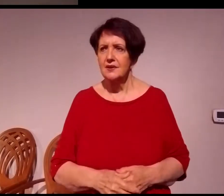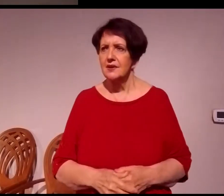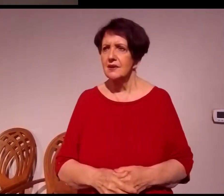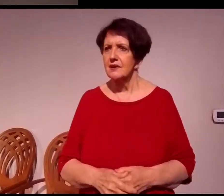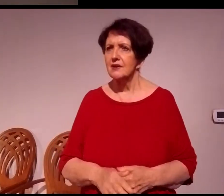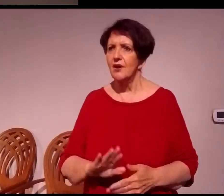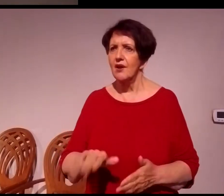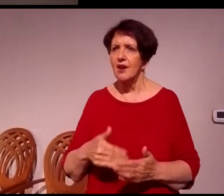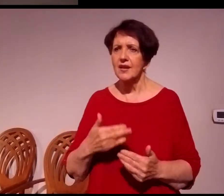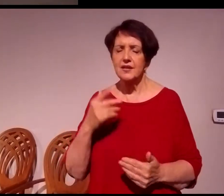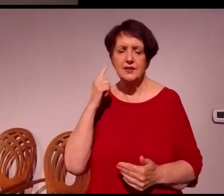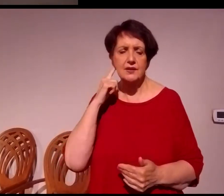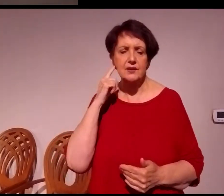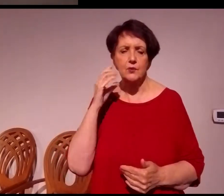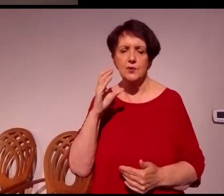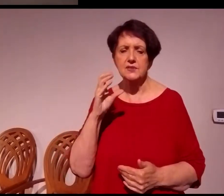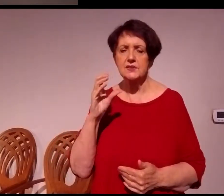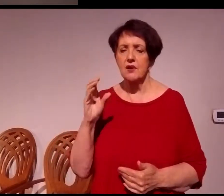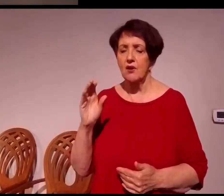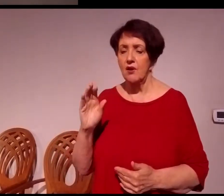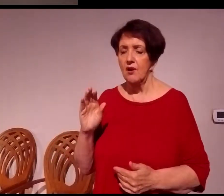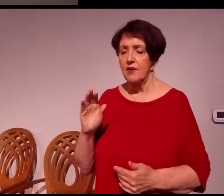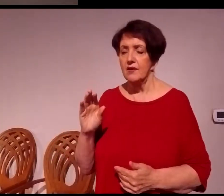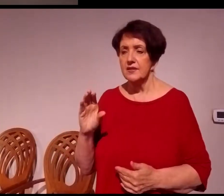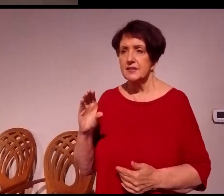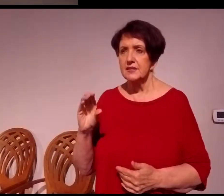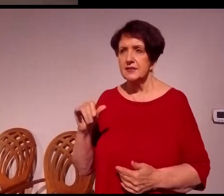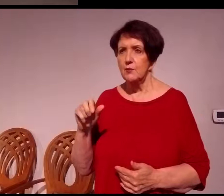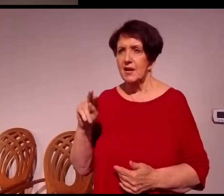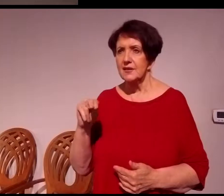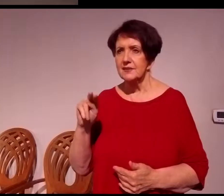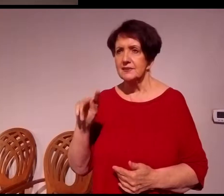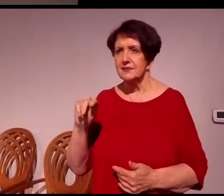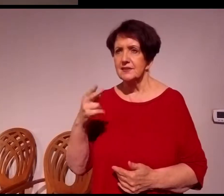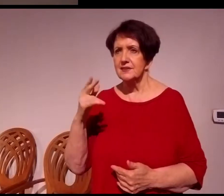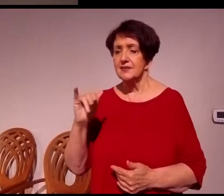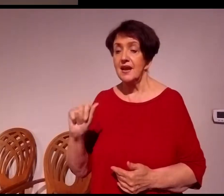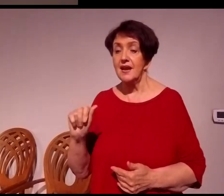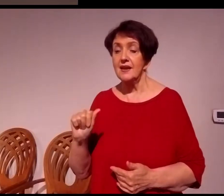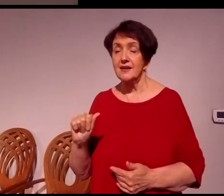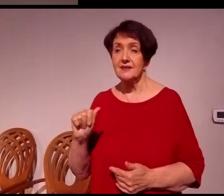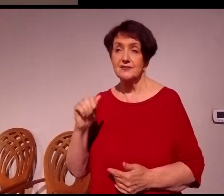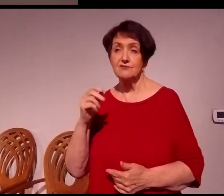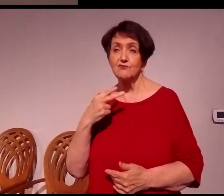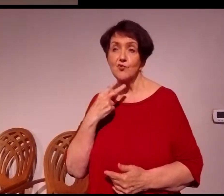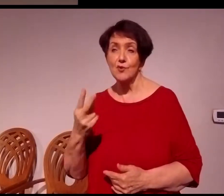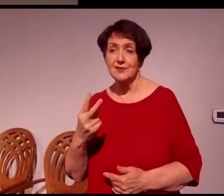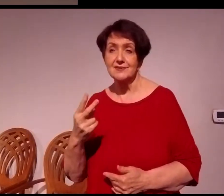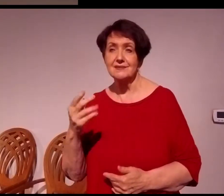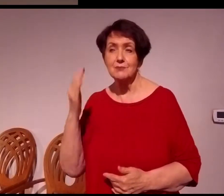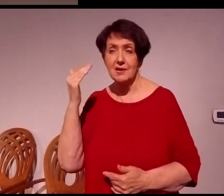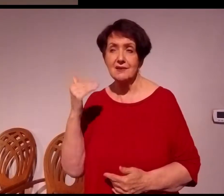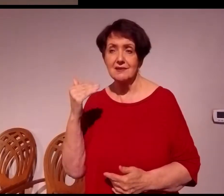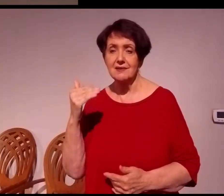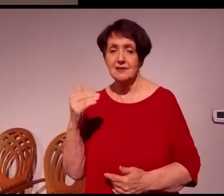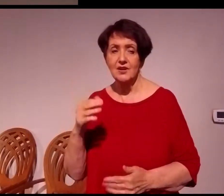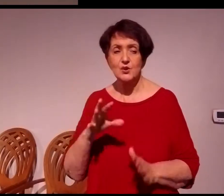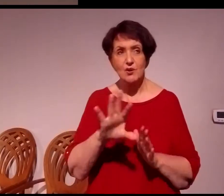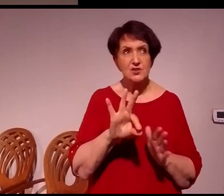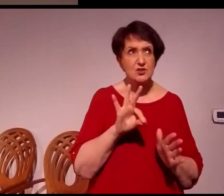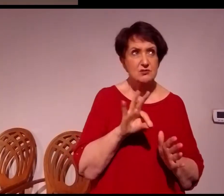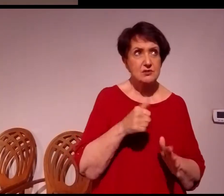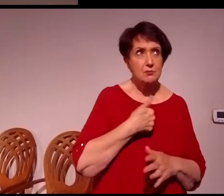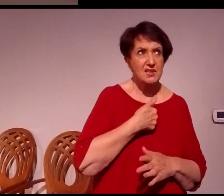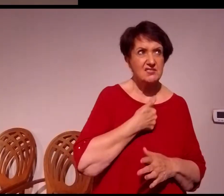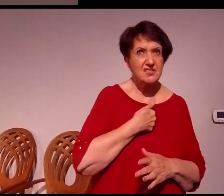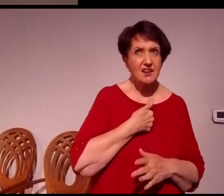could hear was Reverend Cynthia James's voice in my head. Do I choose me, or do I